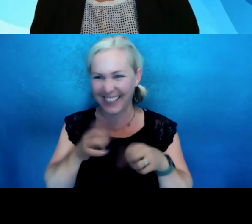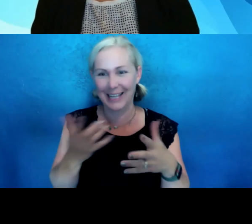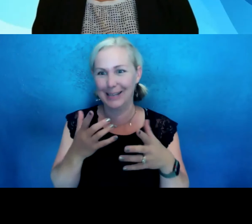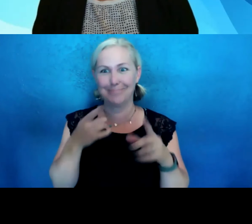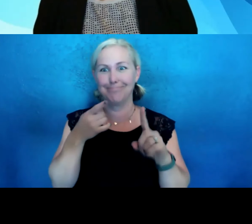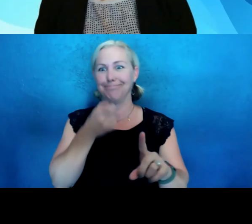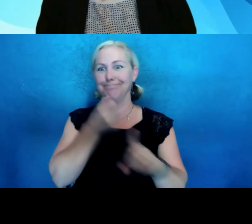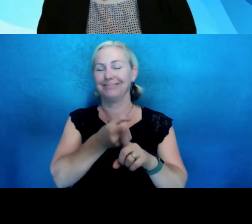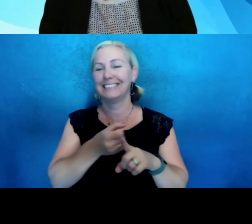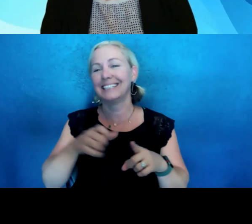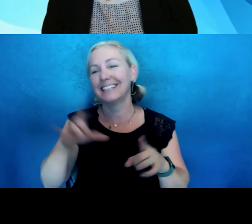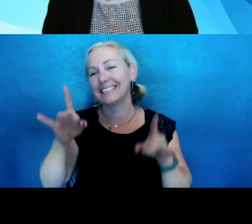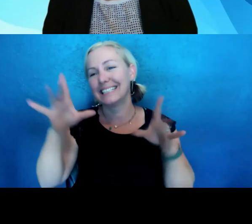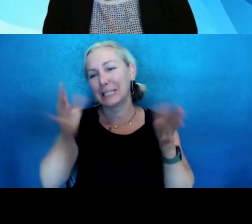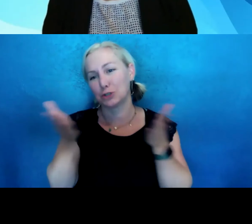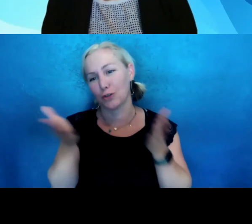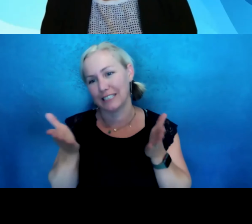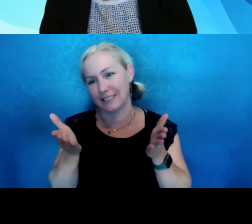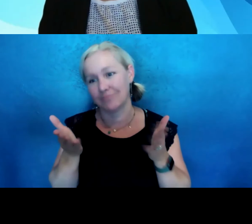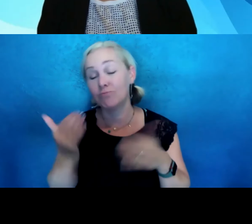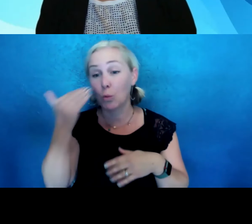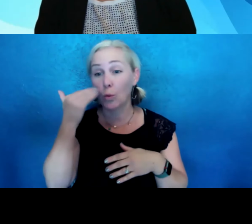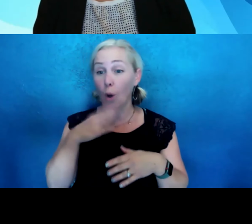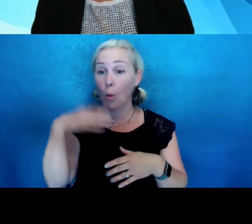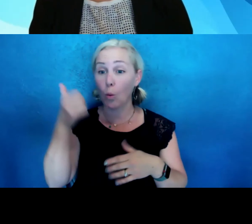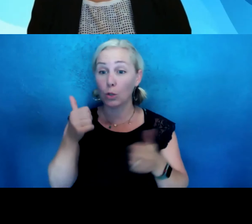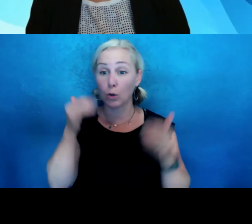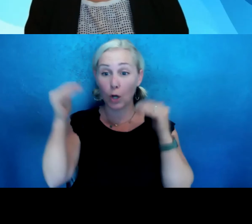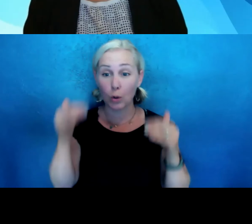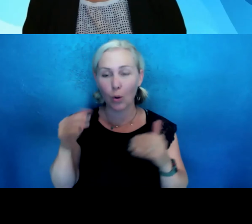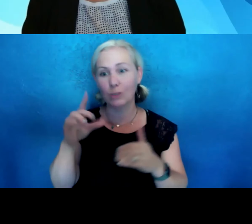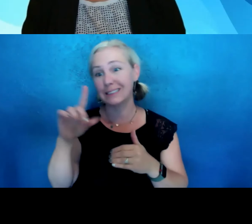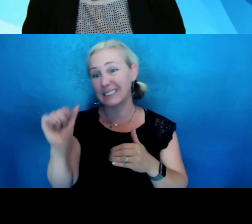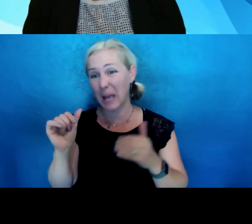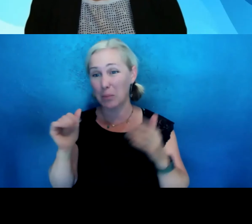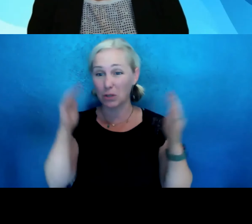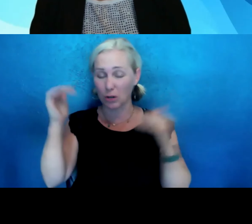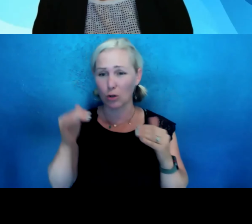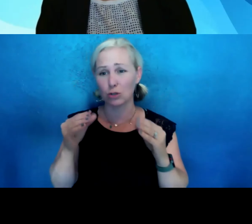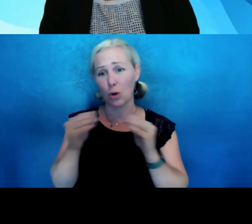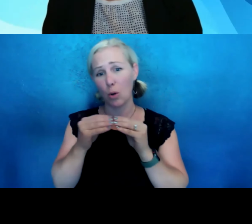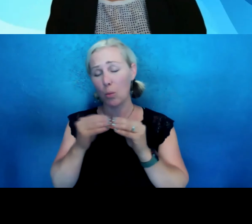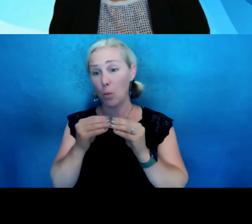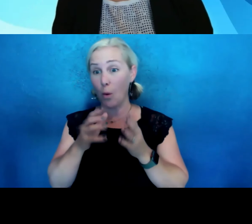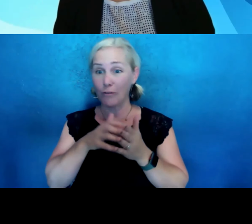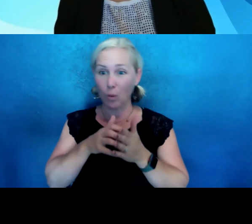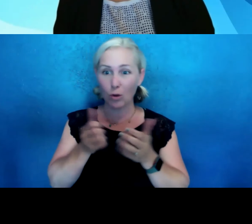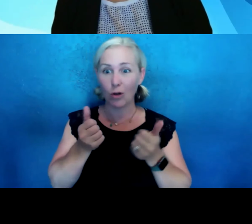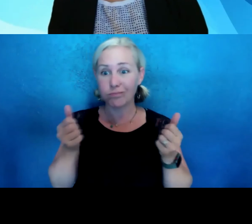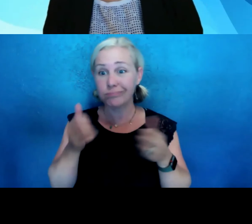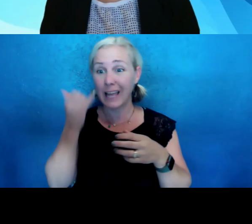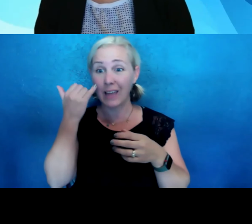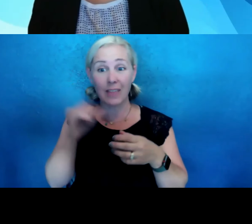disaster services. We know that older adults and disabled adults are more vulnerable if they have access and functional